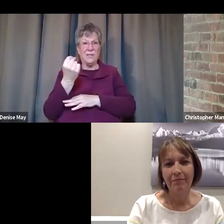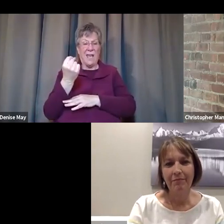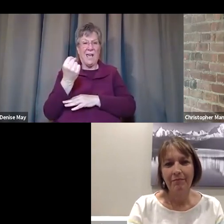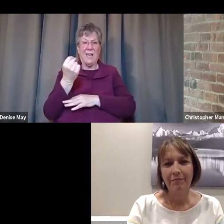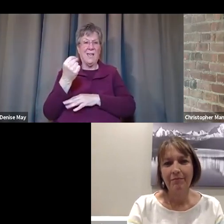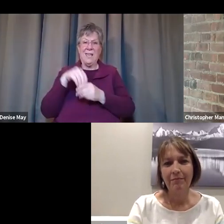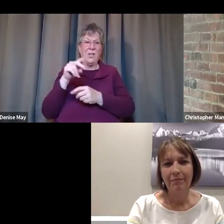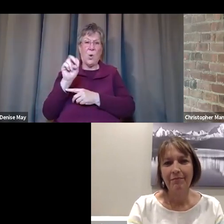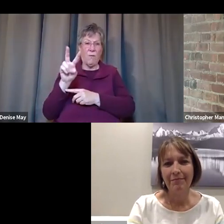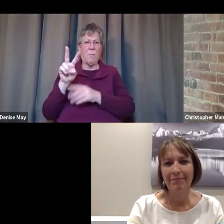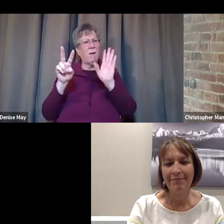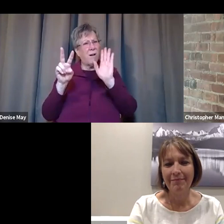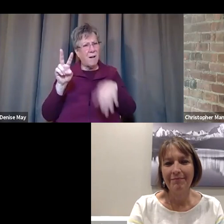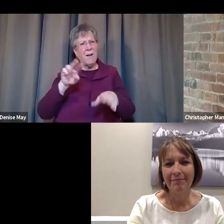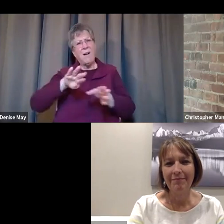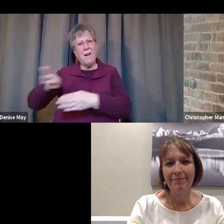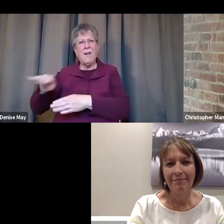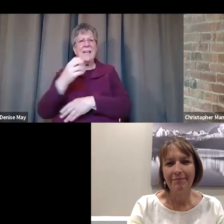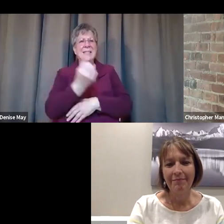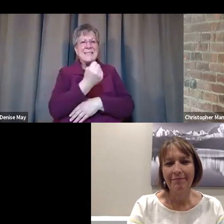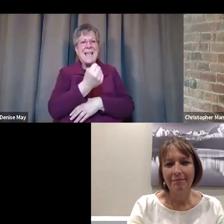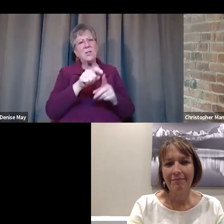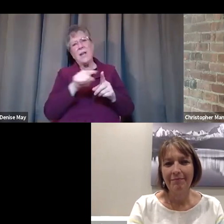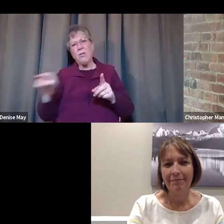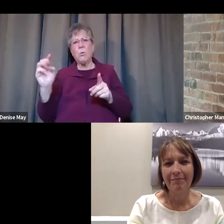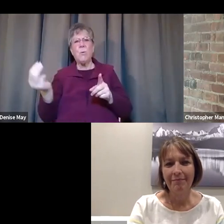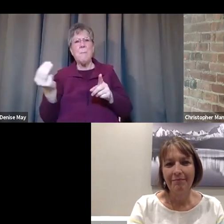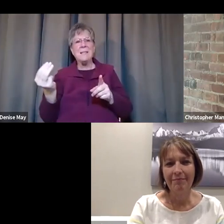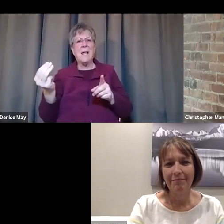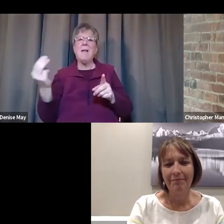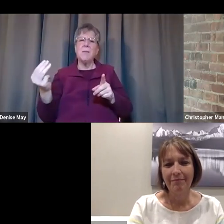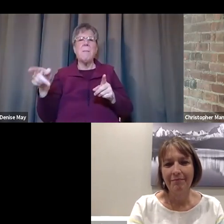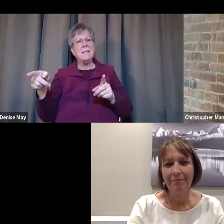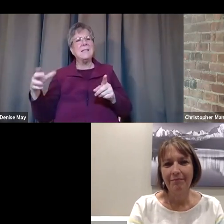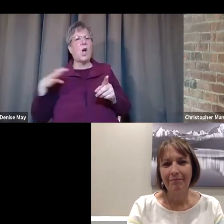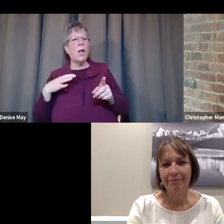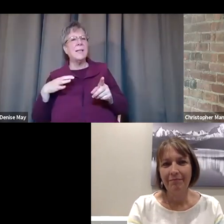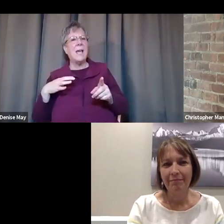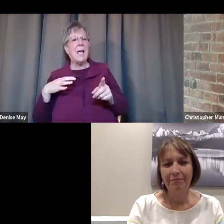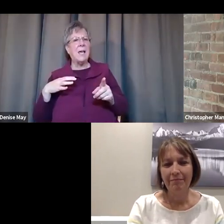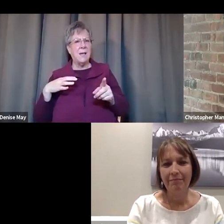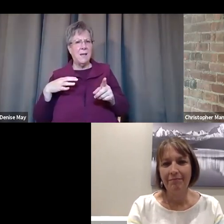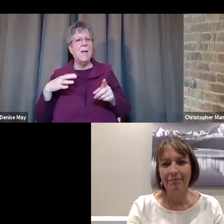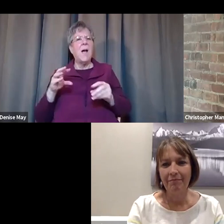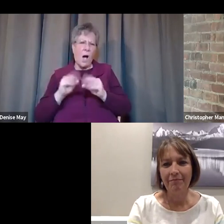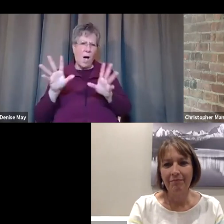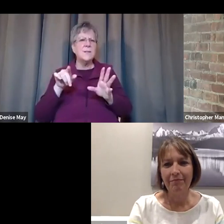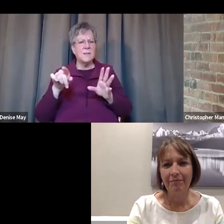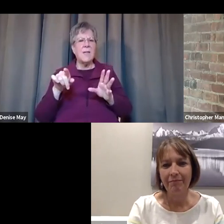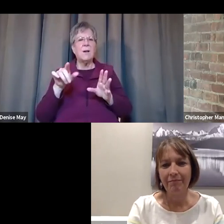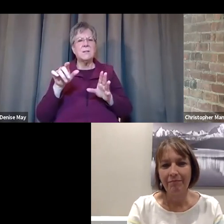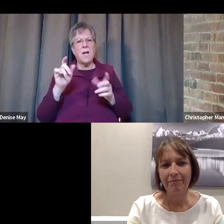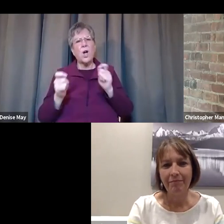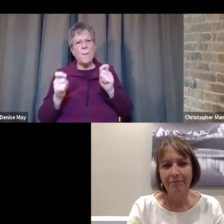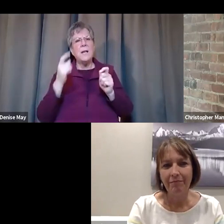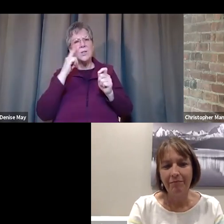hours, let's have it start on Saturday, run through Monday, federal holiday on the Monday. Obviously there'd be accommodations for people who have trouble